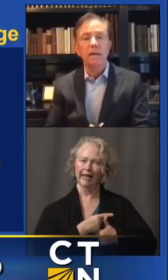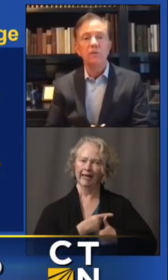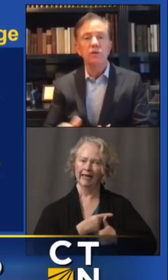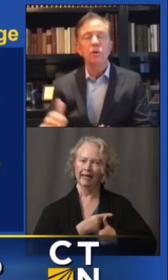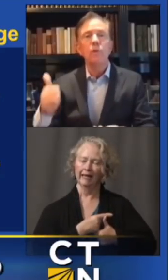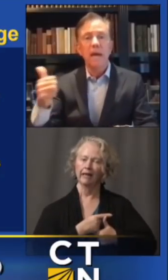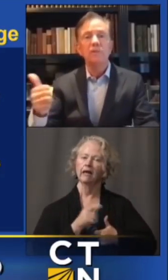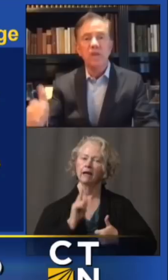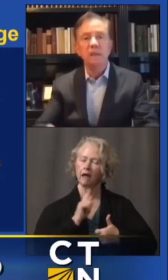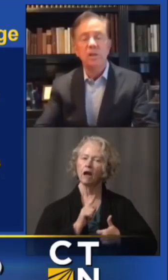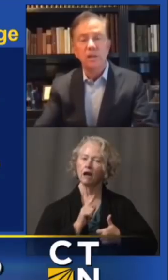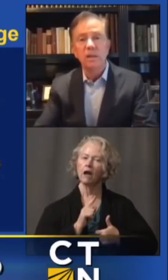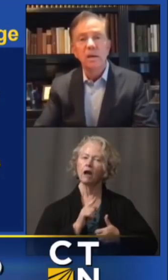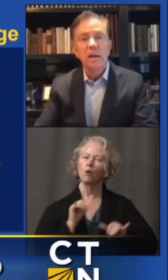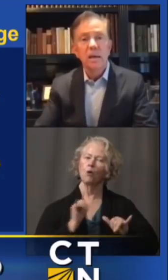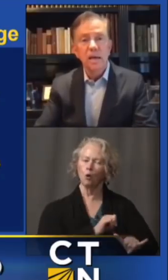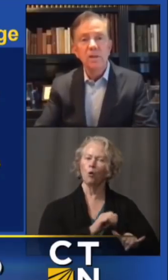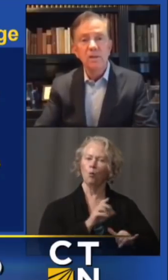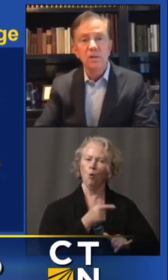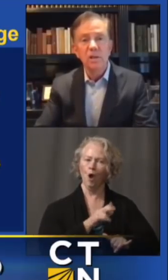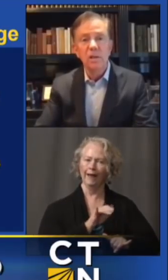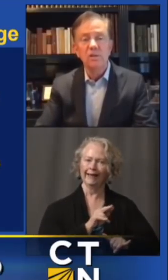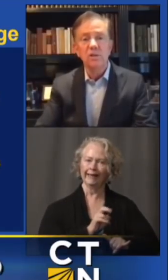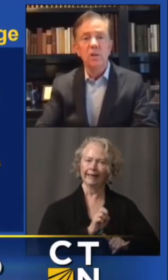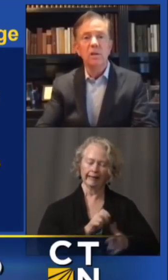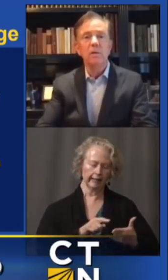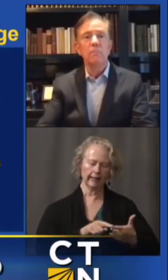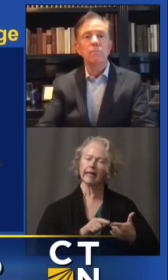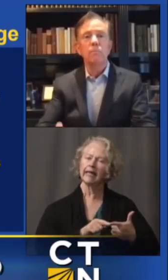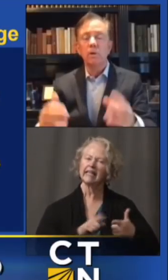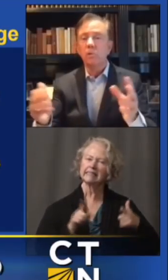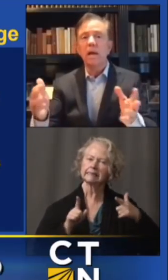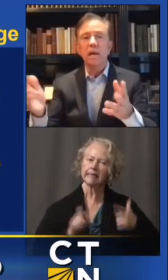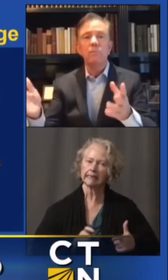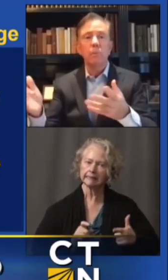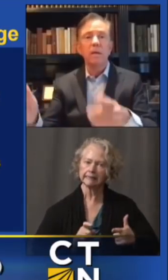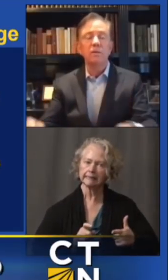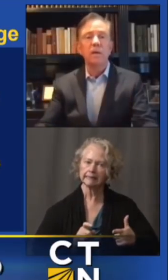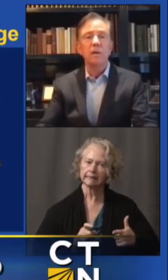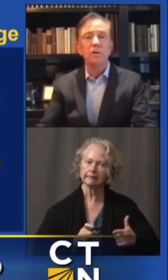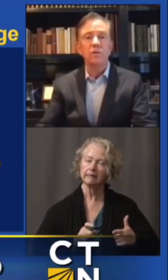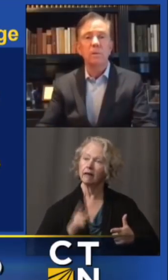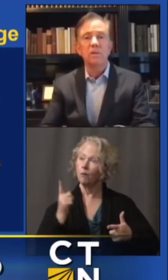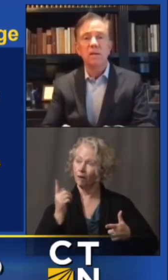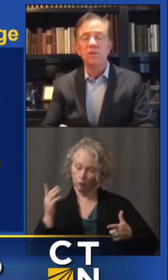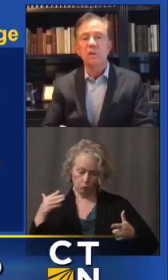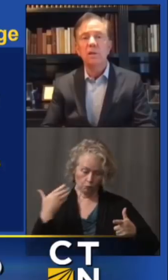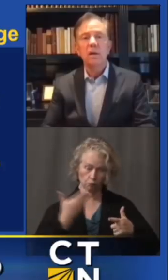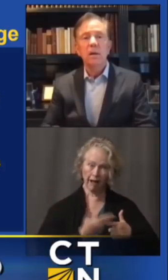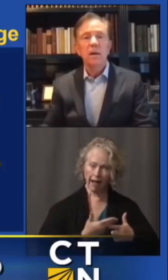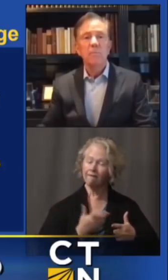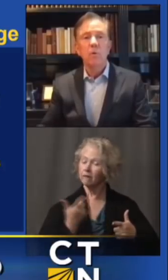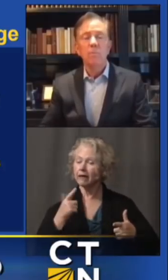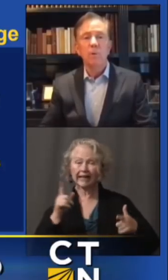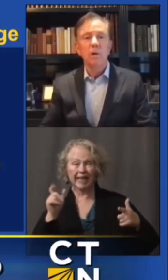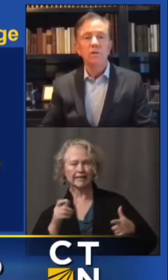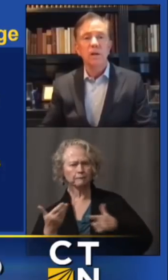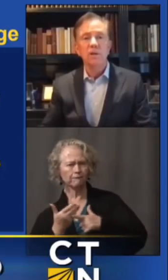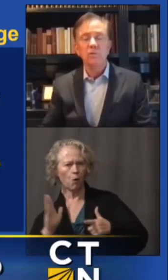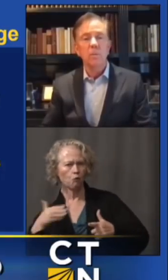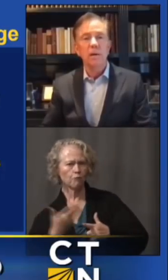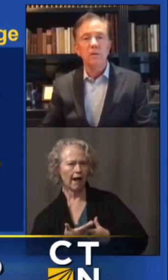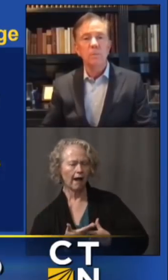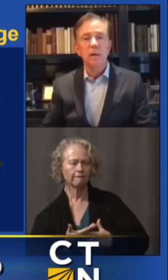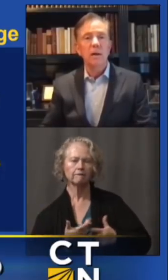back. Two, get tested. Get tested so that when you land, we can tell that you've been tested. And more importantly,